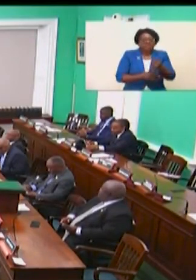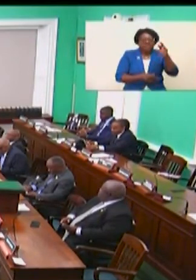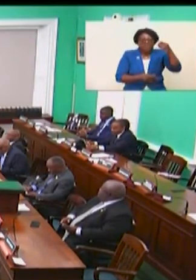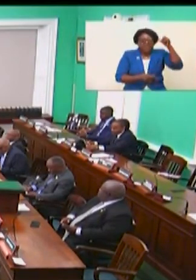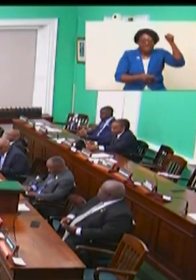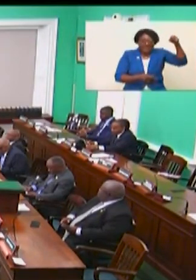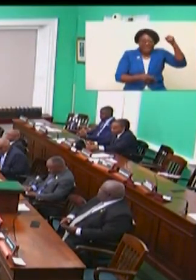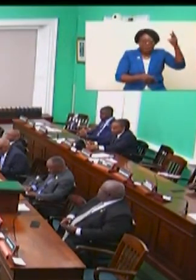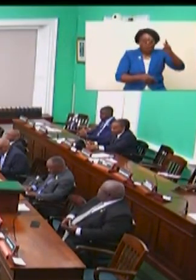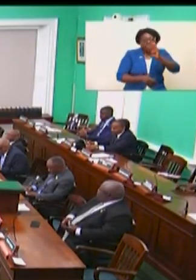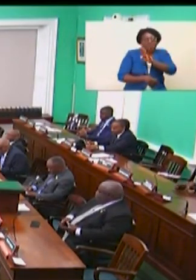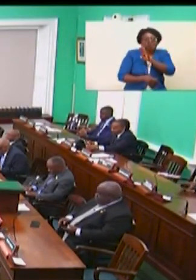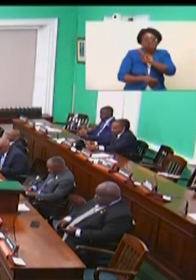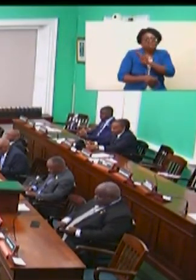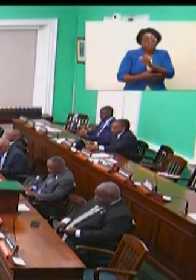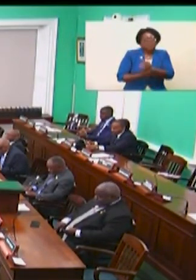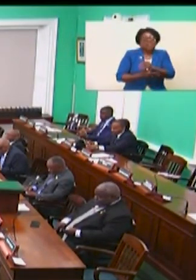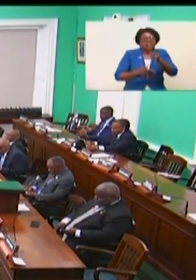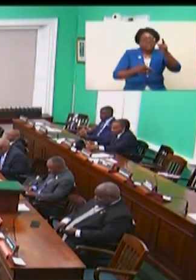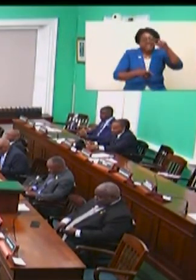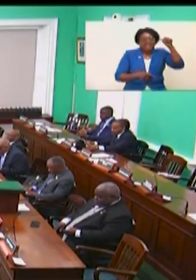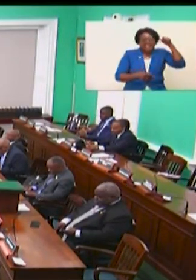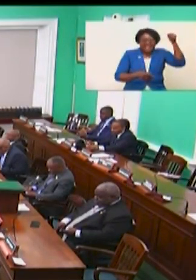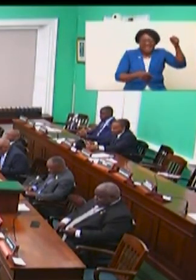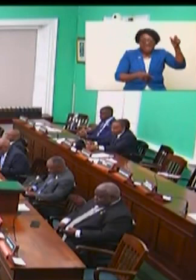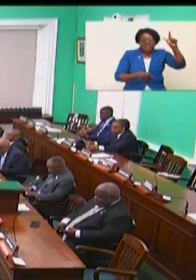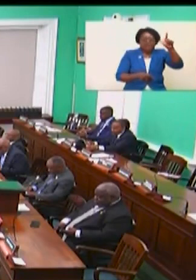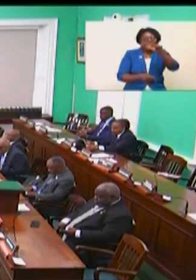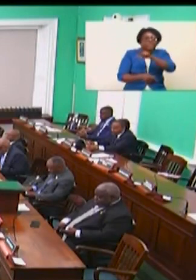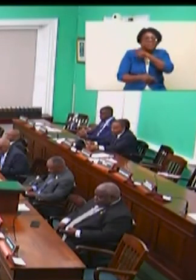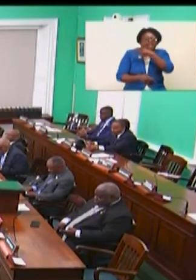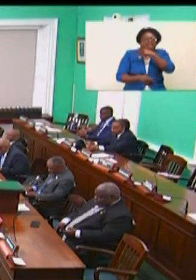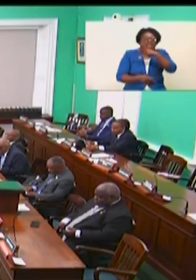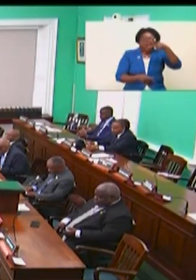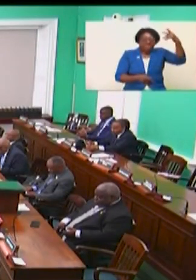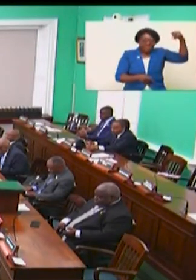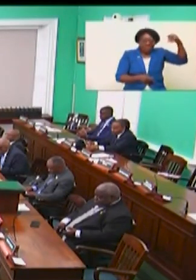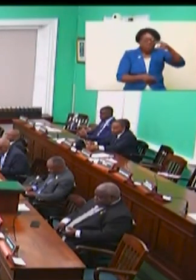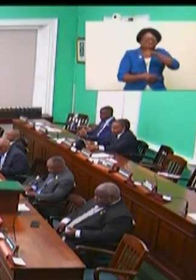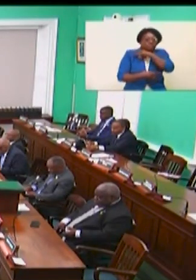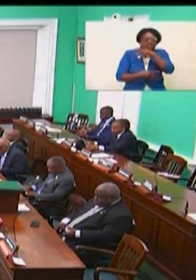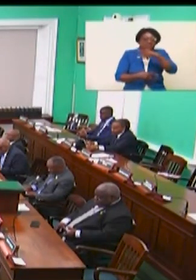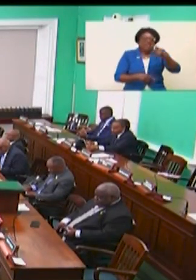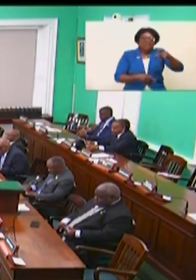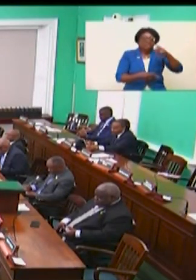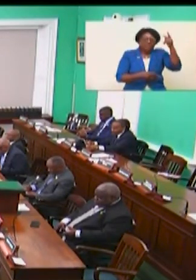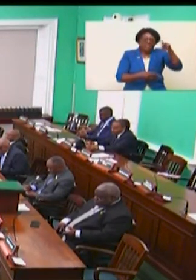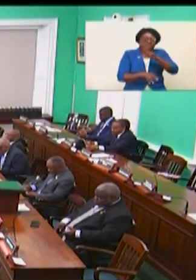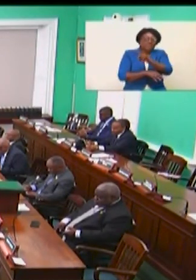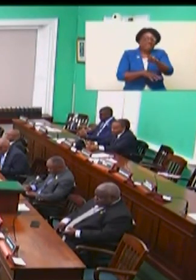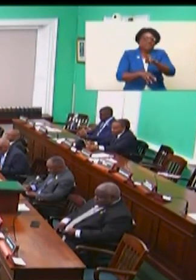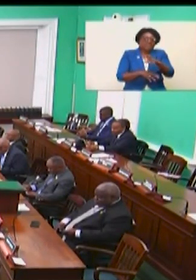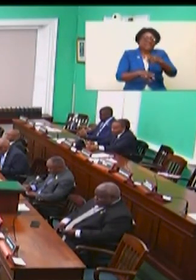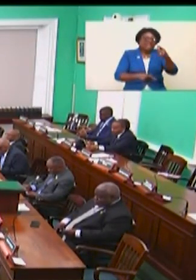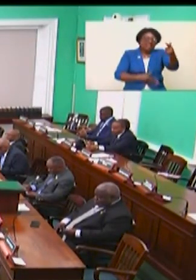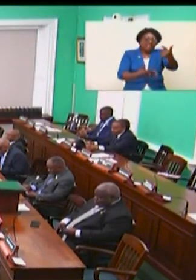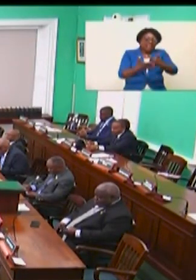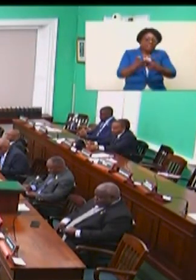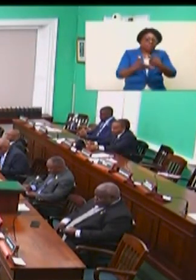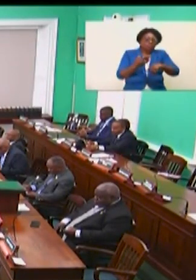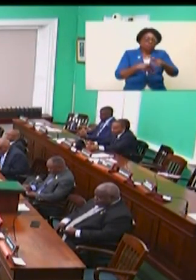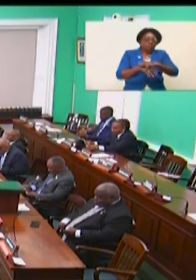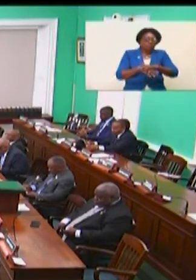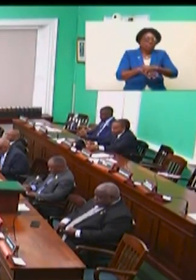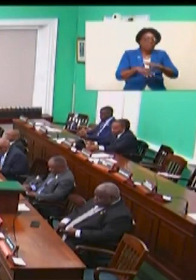Butler as a child, Sir Lyndon Pinlin, Perry Christie, Philip Davis, and the list goes on.